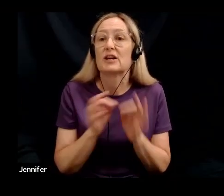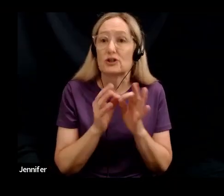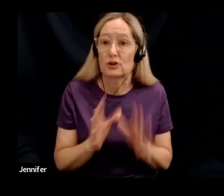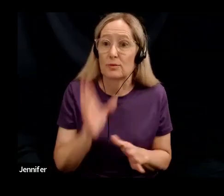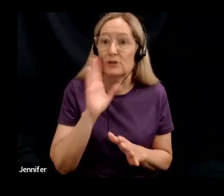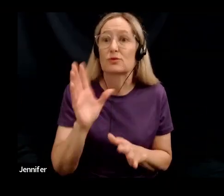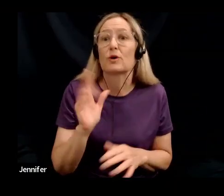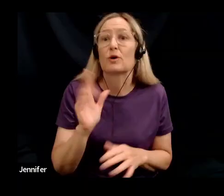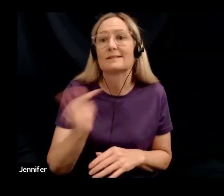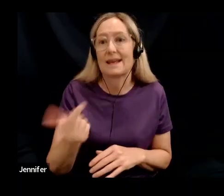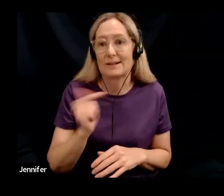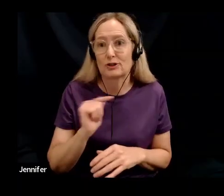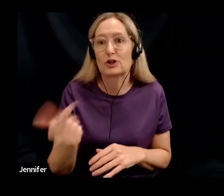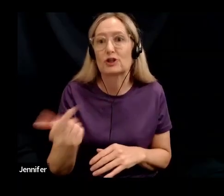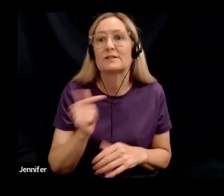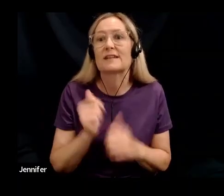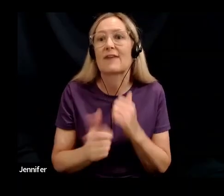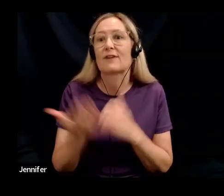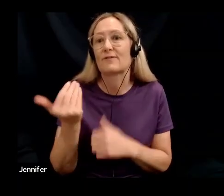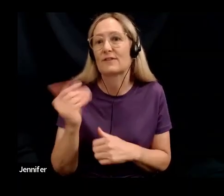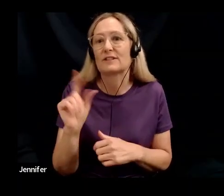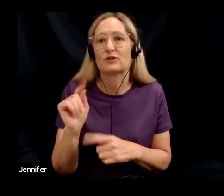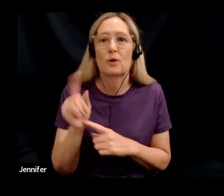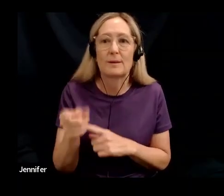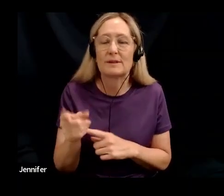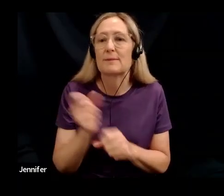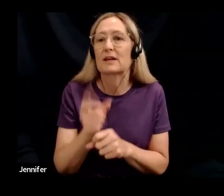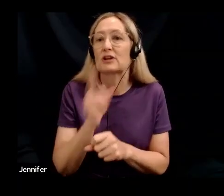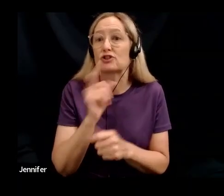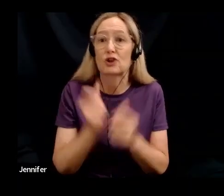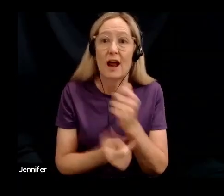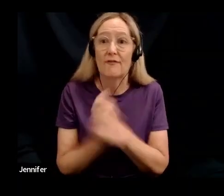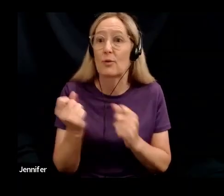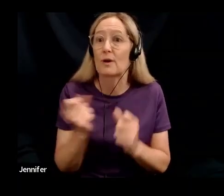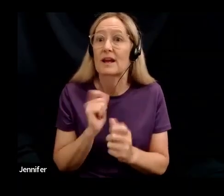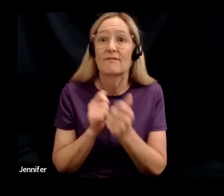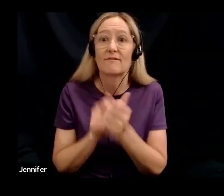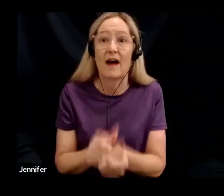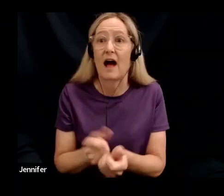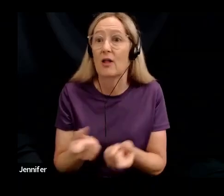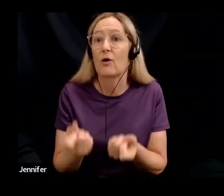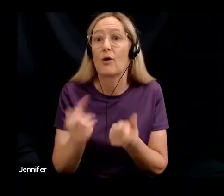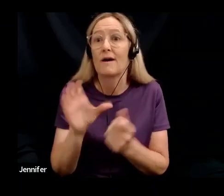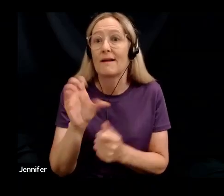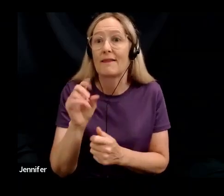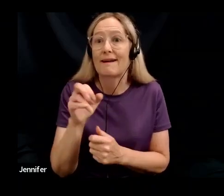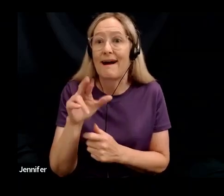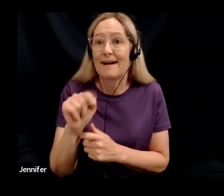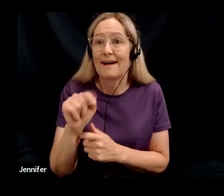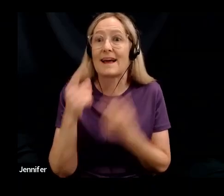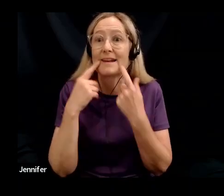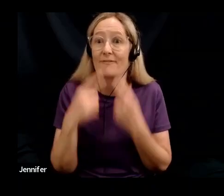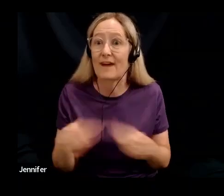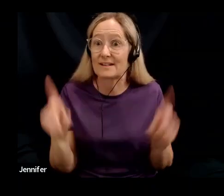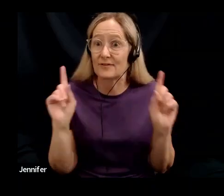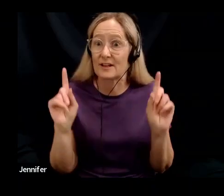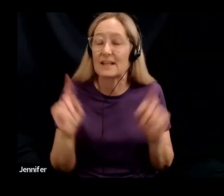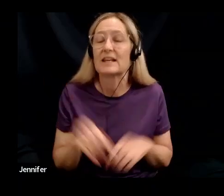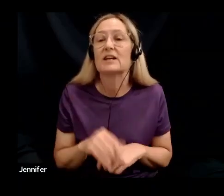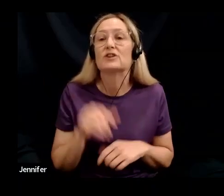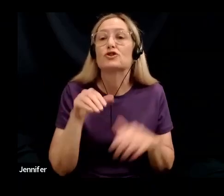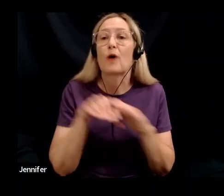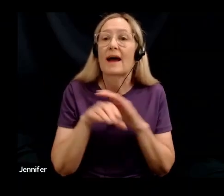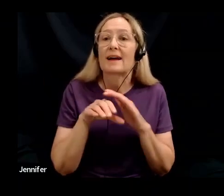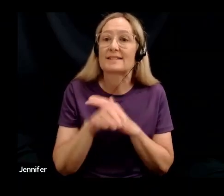will rotate every 15 to 20 minutes, ensuring that everyone can follow the content effectively. To access the